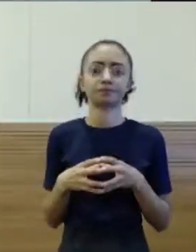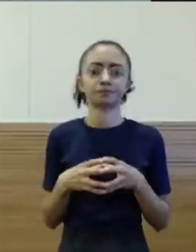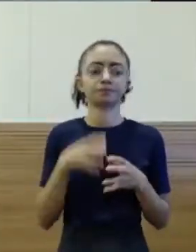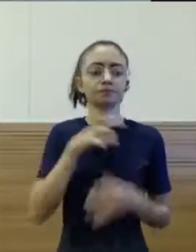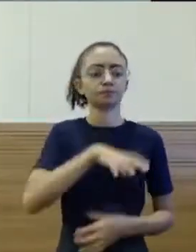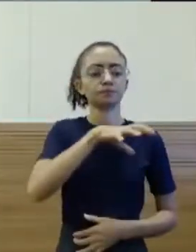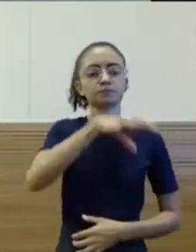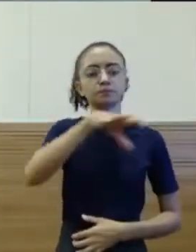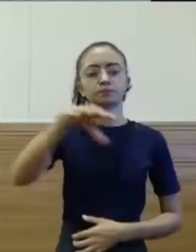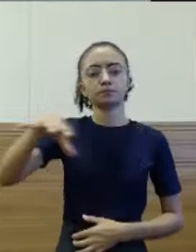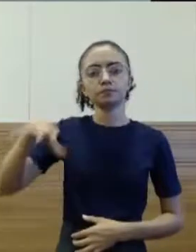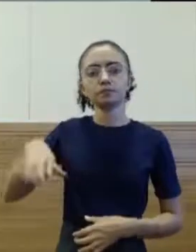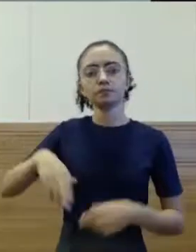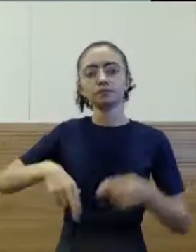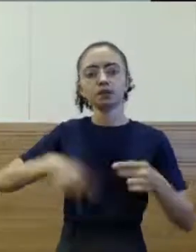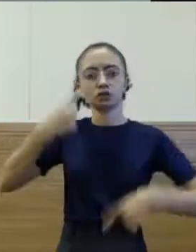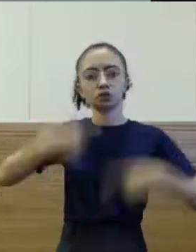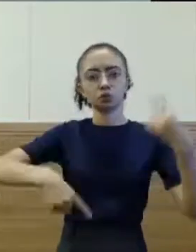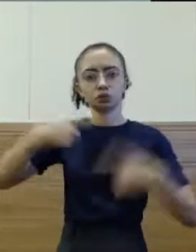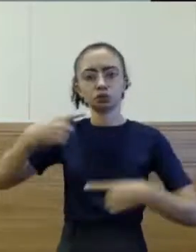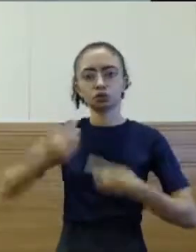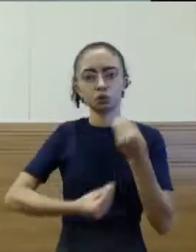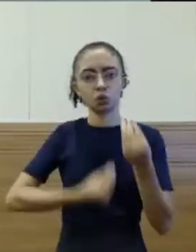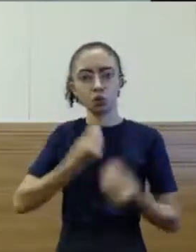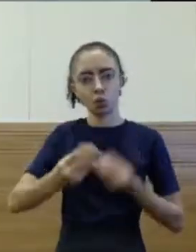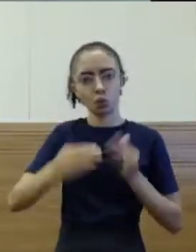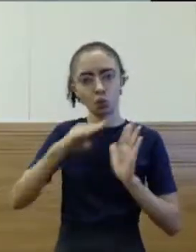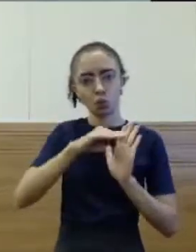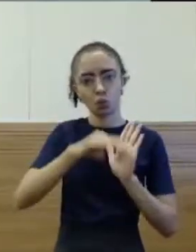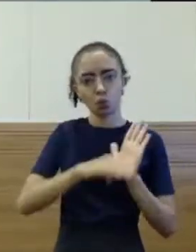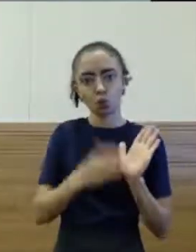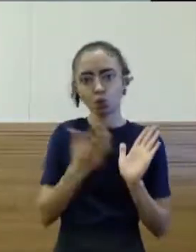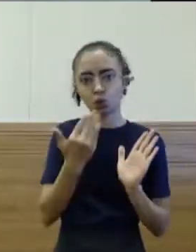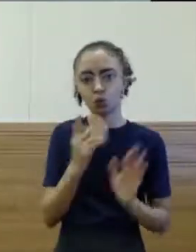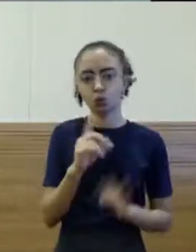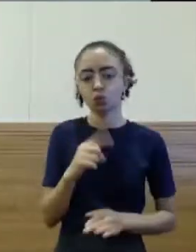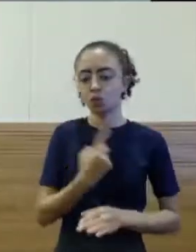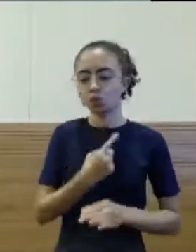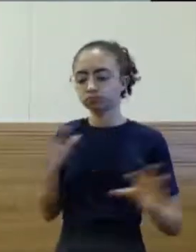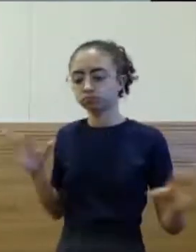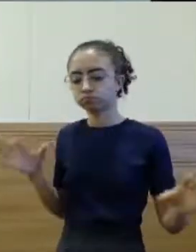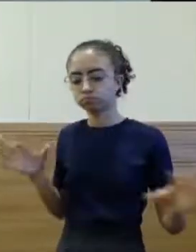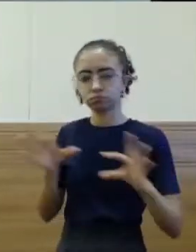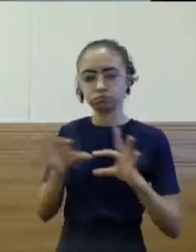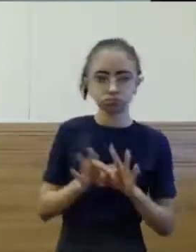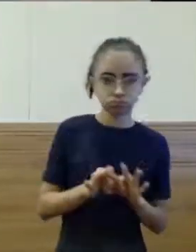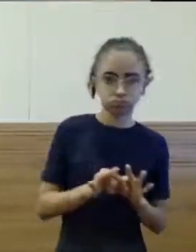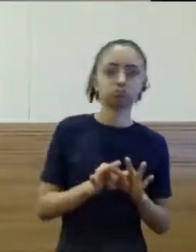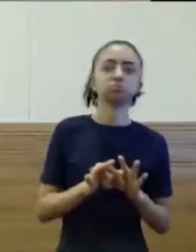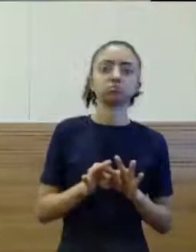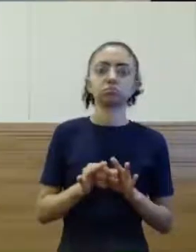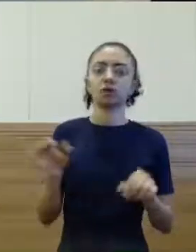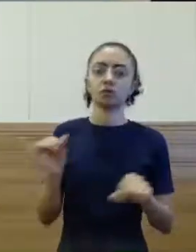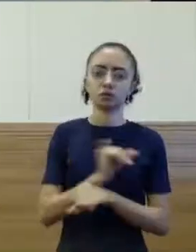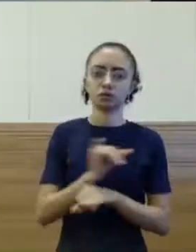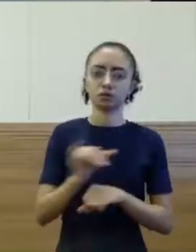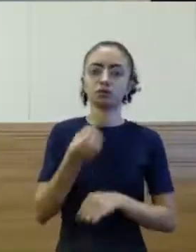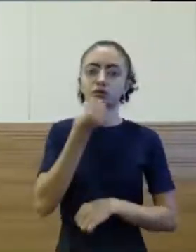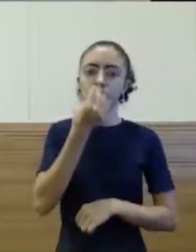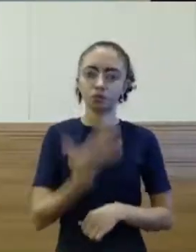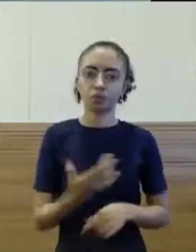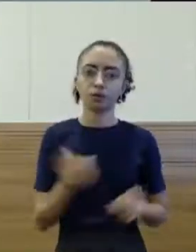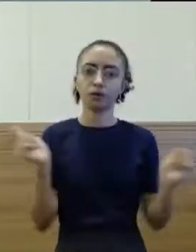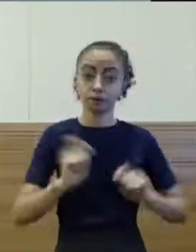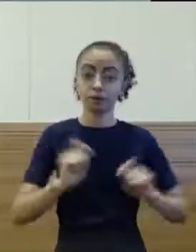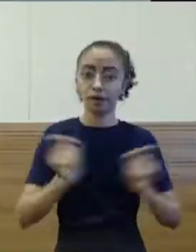are working with Esta es them. una And this is a estrategia que se good puede action, good implementar, strategy to be vinculando no implemented, únicamente con to las